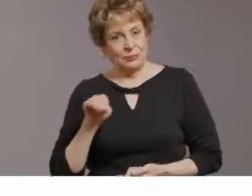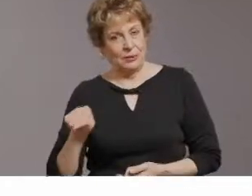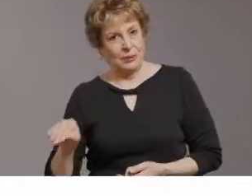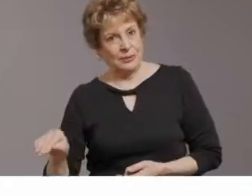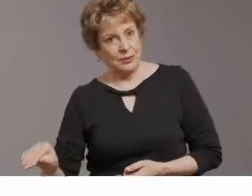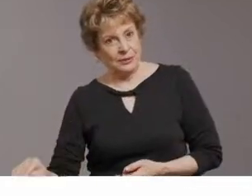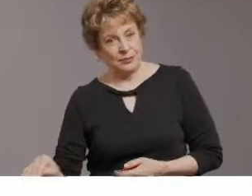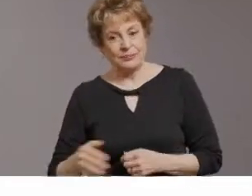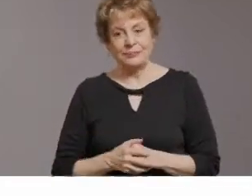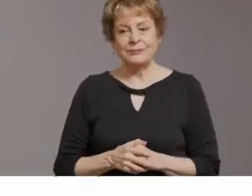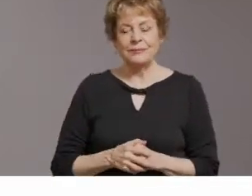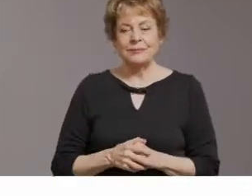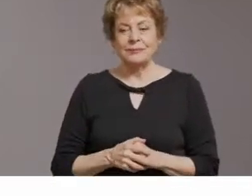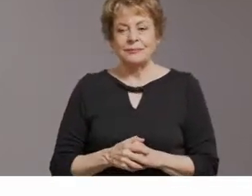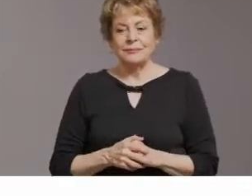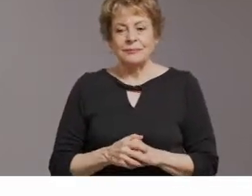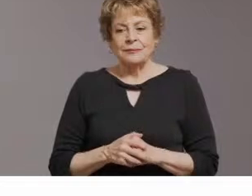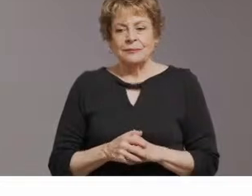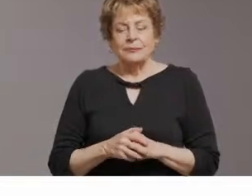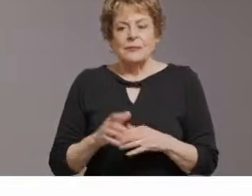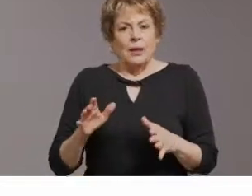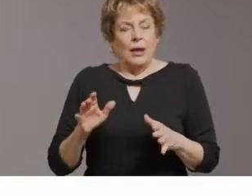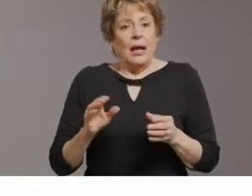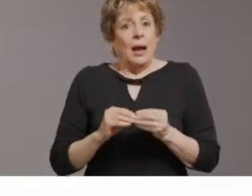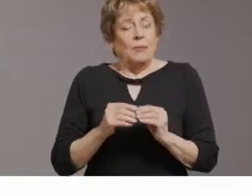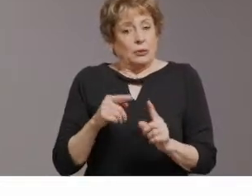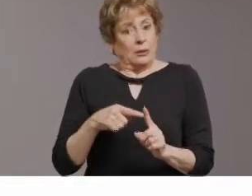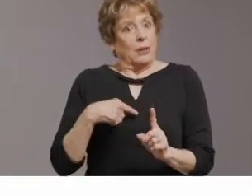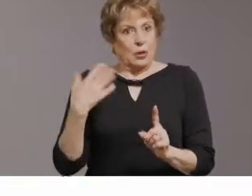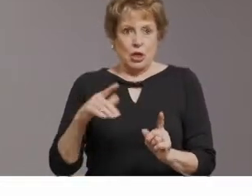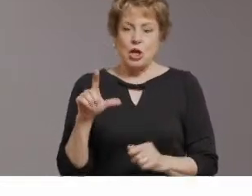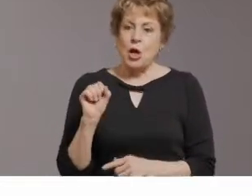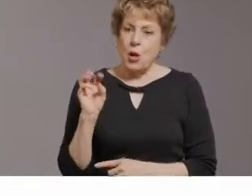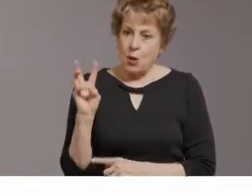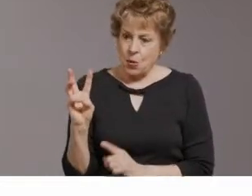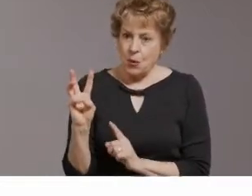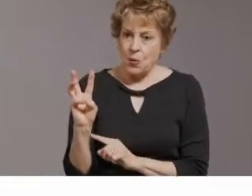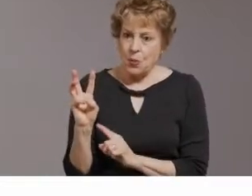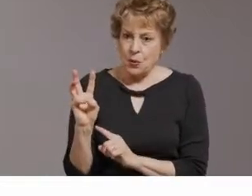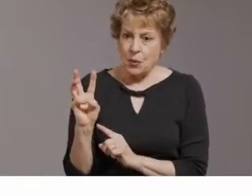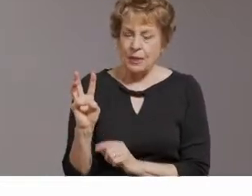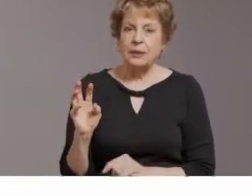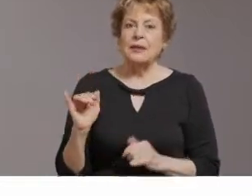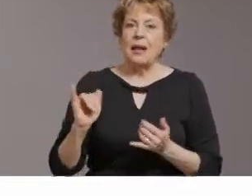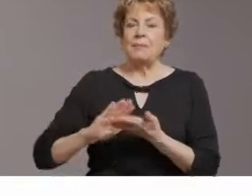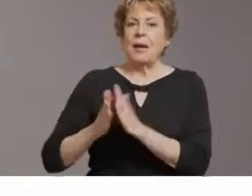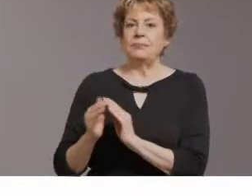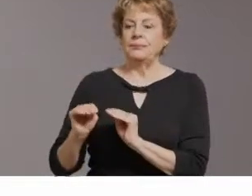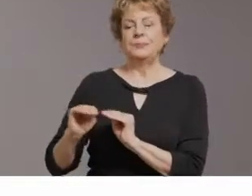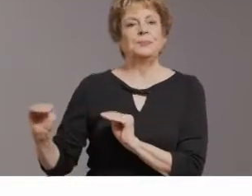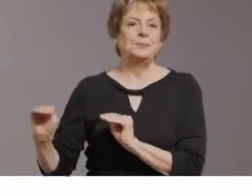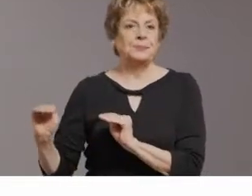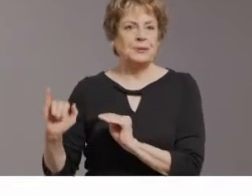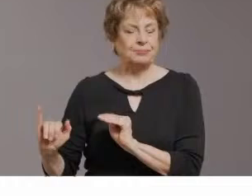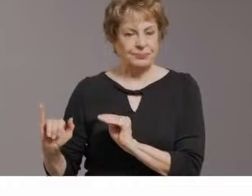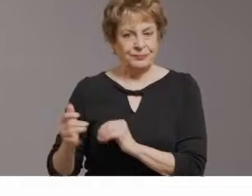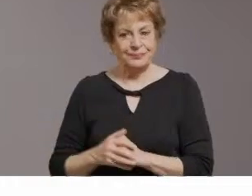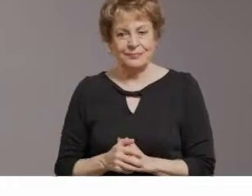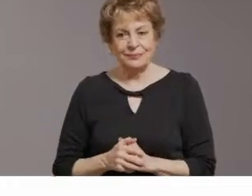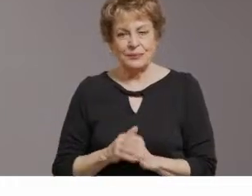remain low. We have reached a plateau, and we will continue to monitor that as we move forward.